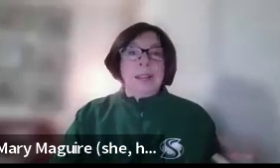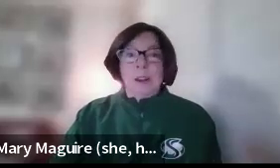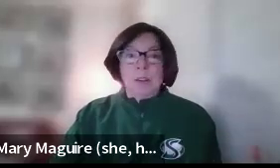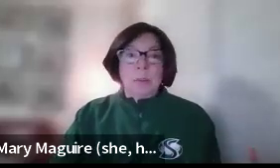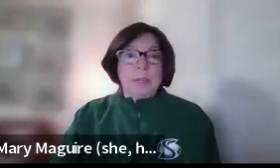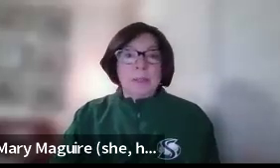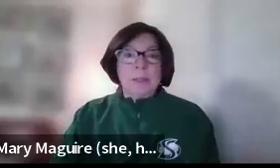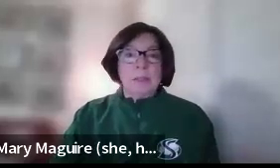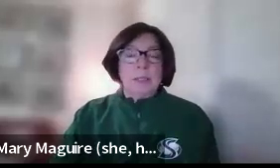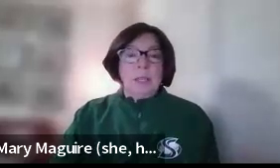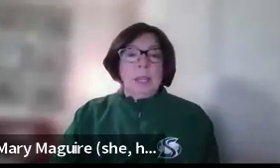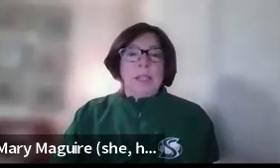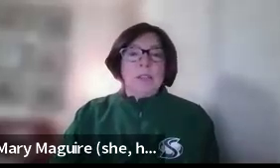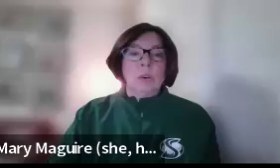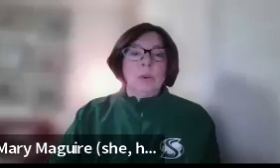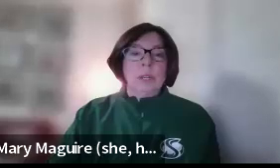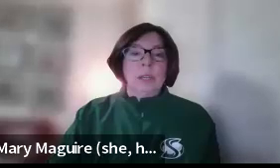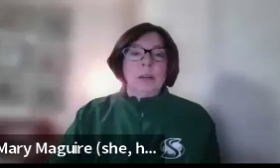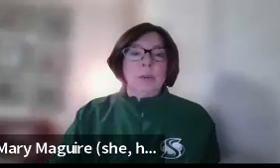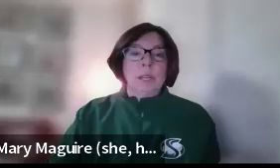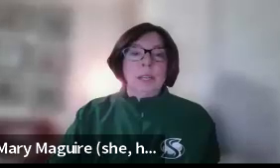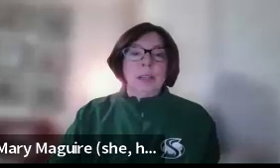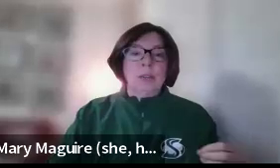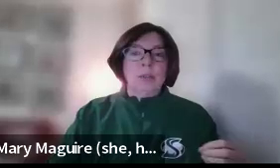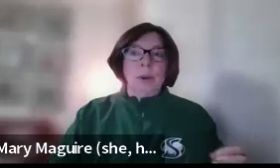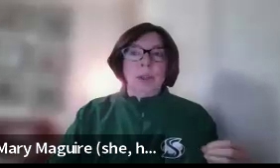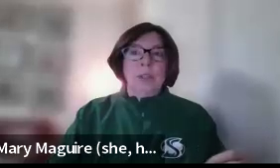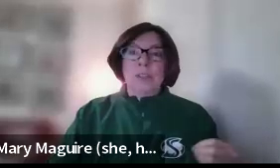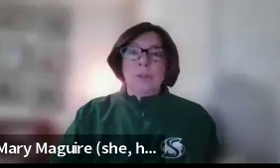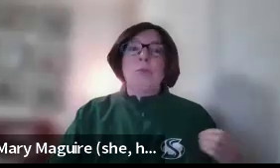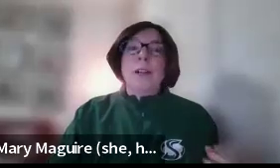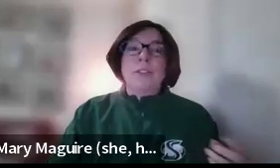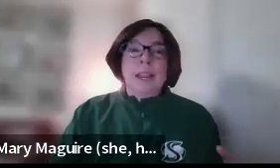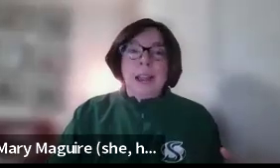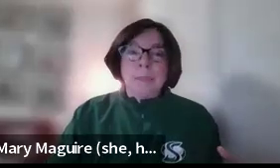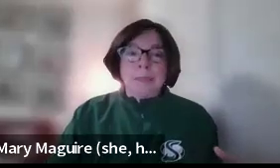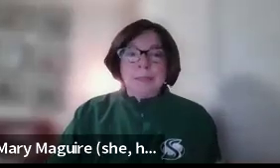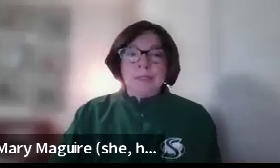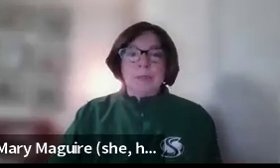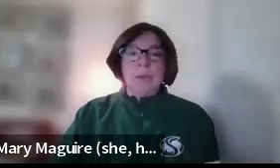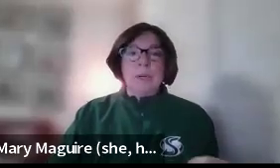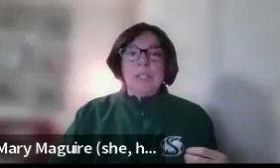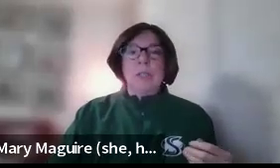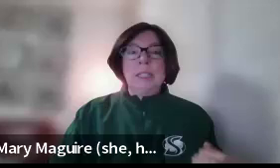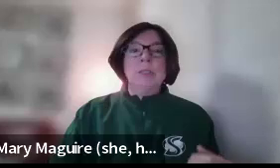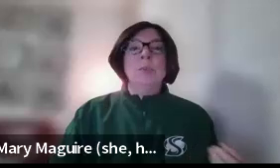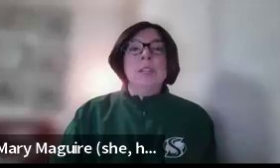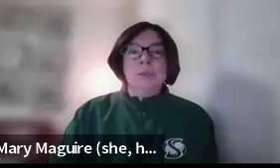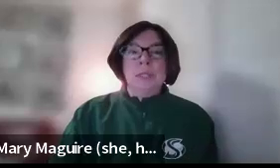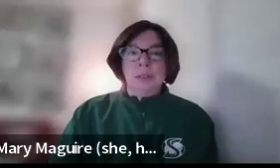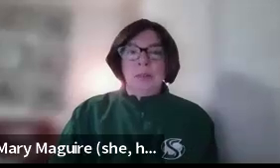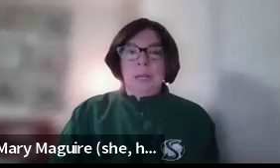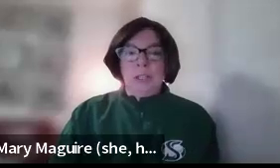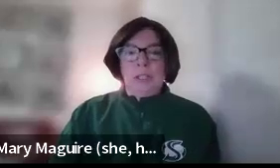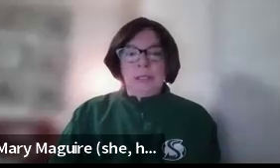Sac State and other places. And so rather than just sort of watch that happen, we wanted to at least bring